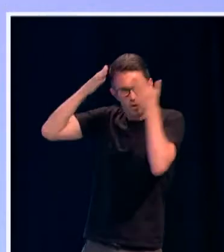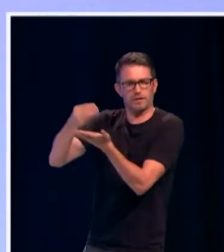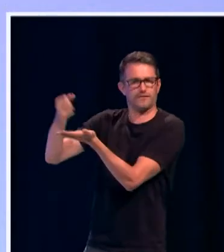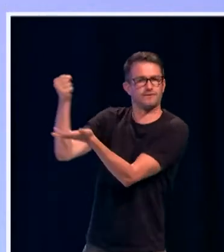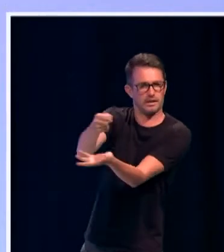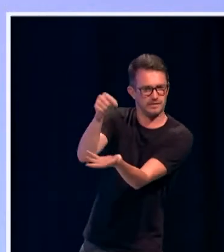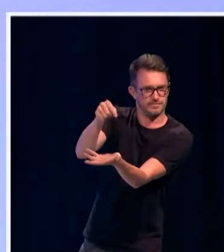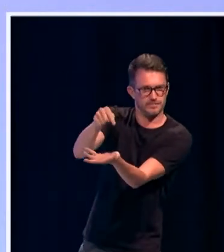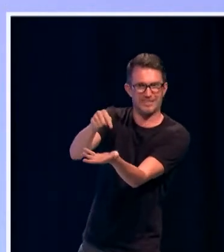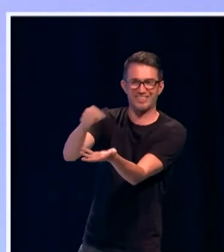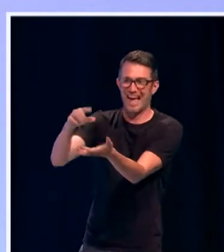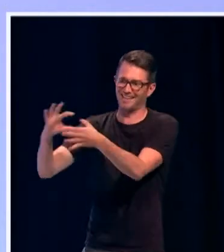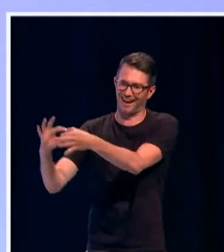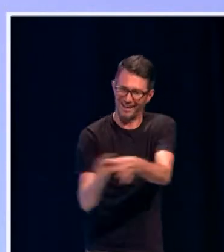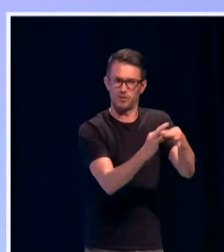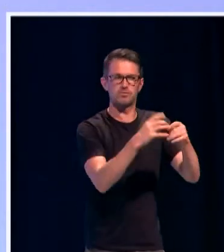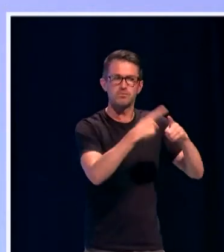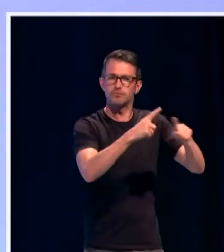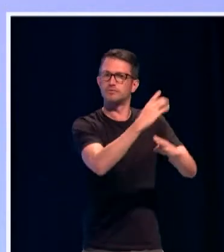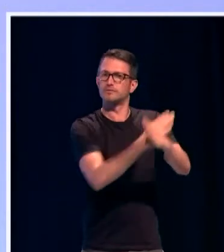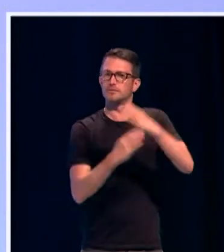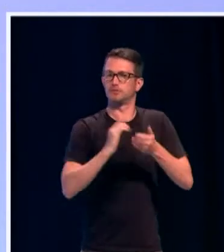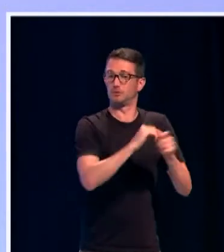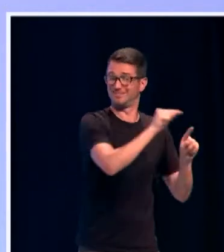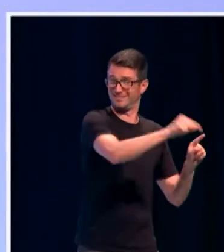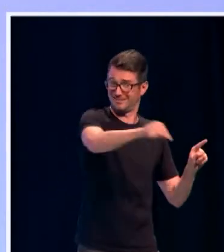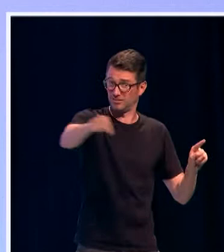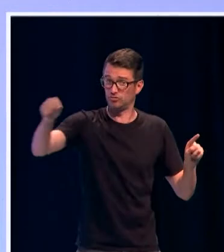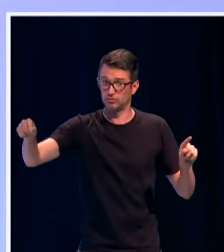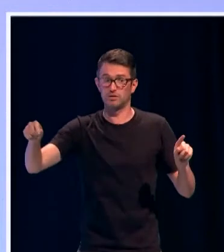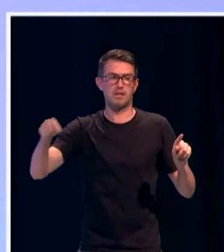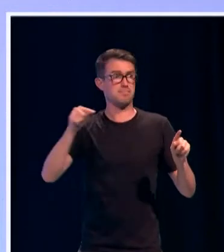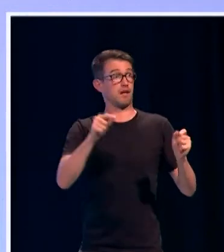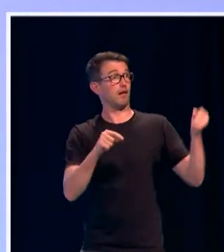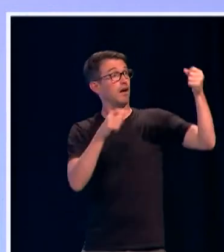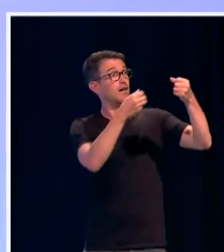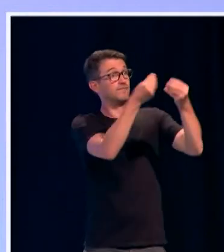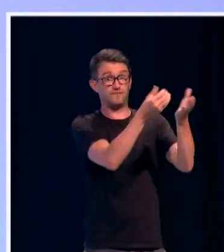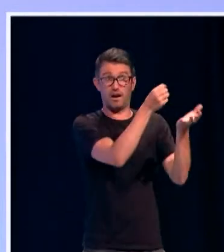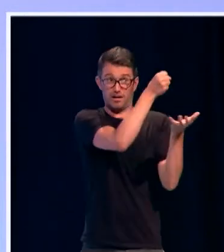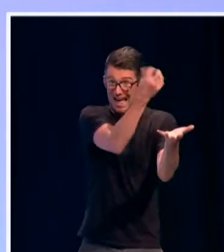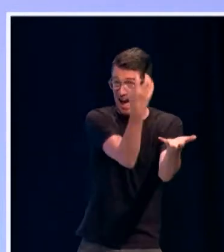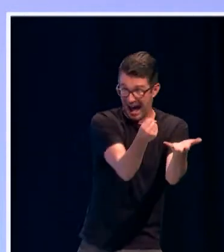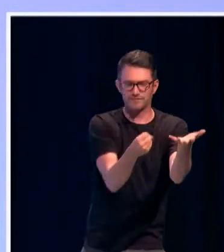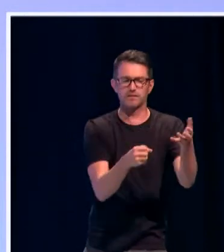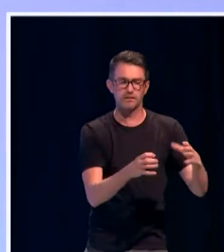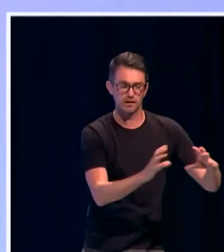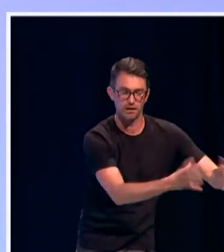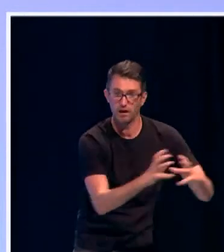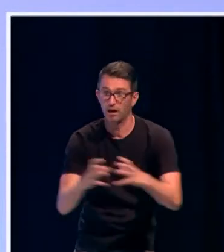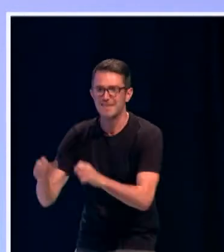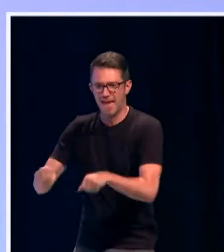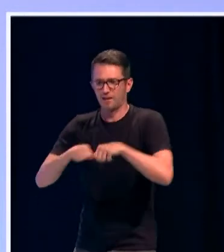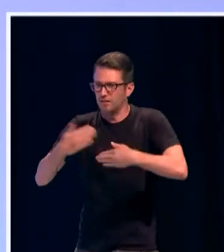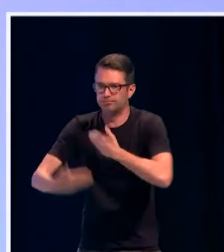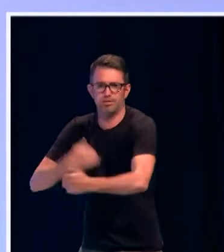We have a monitoring and evaluation framework for the Australian aid program, which we use to track the effectiveness of our